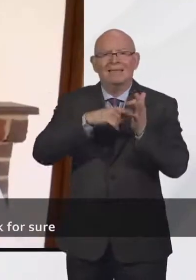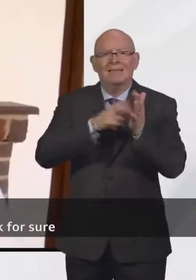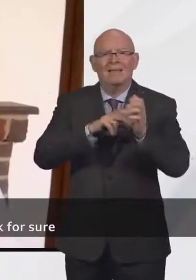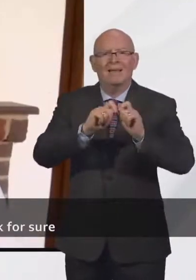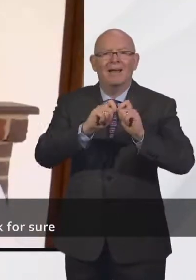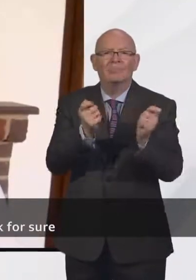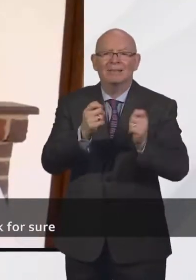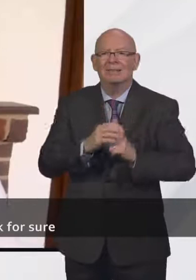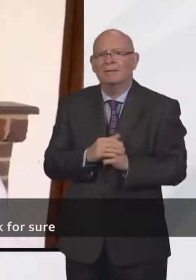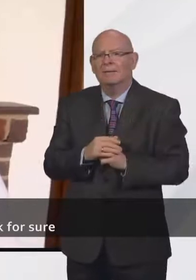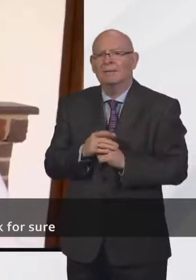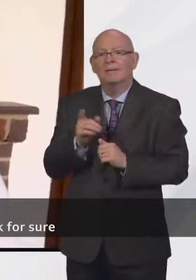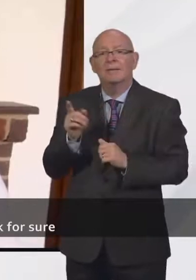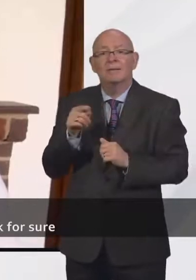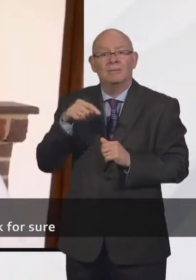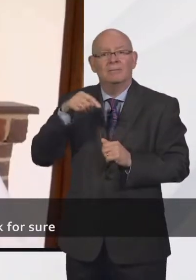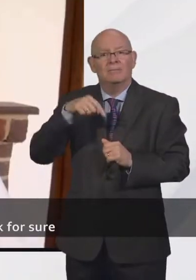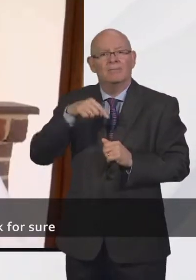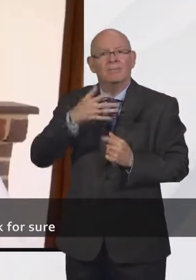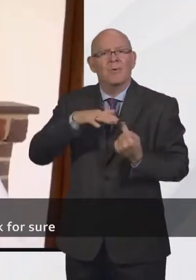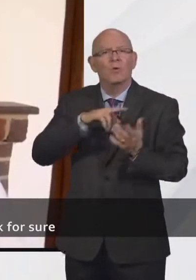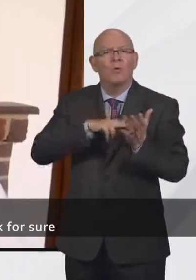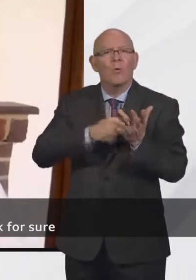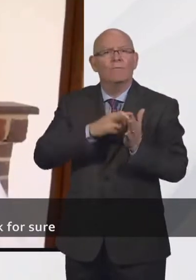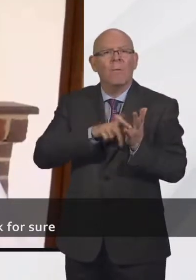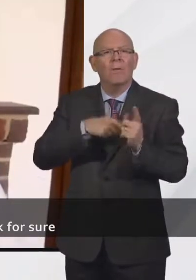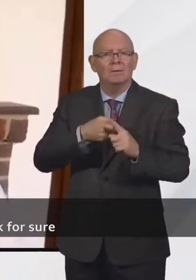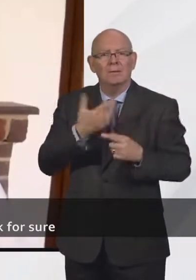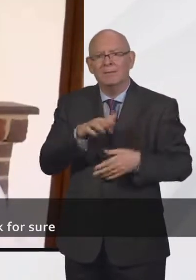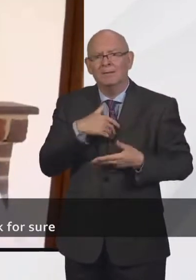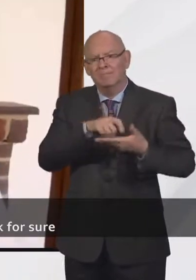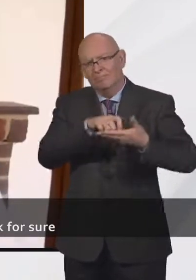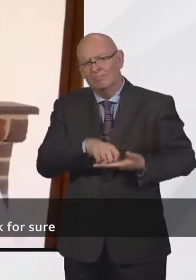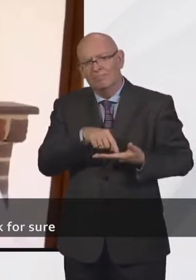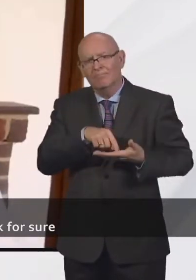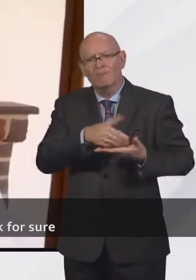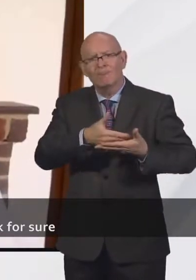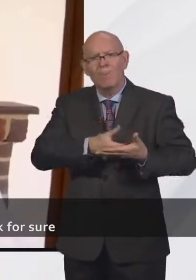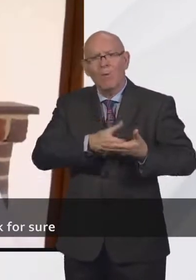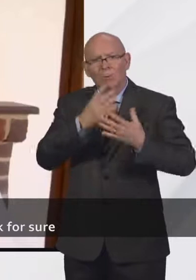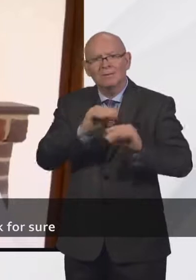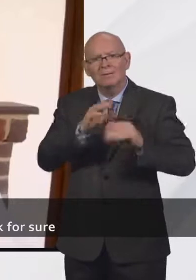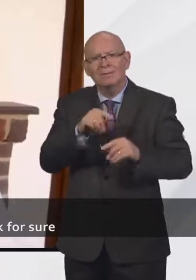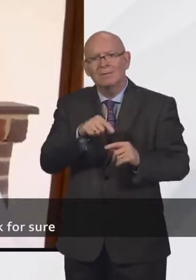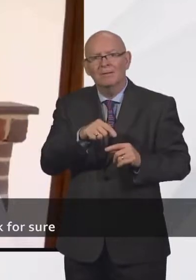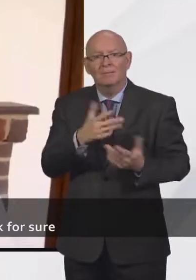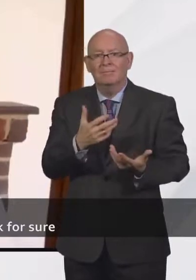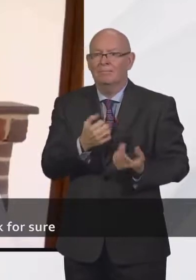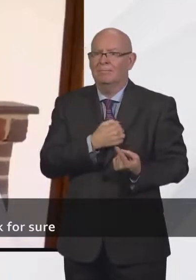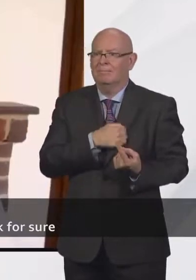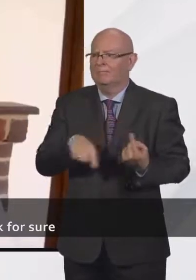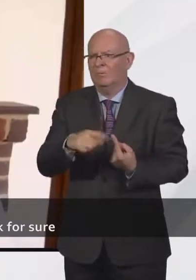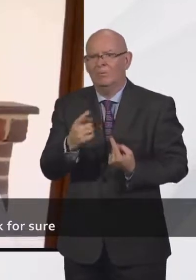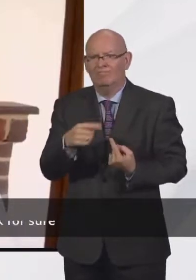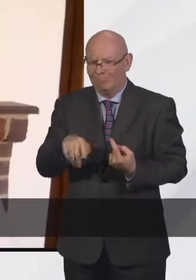and forgotten during this crisis. Experts fear the scale of the fallout on those already most at risk is being masked, with warnings of